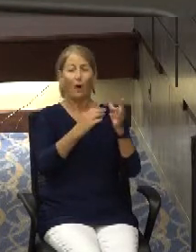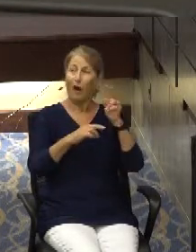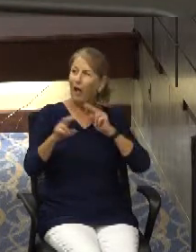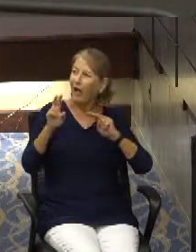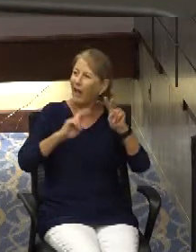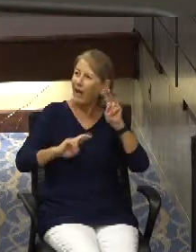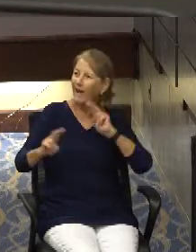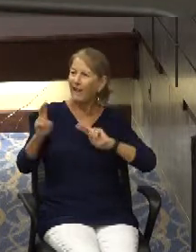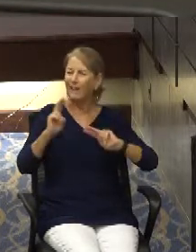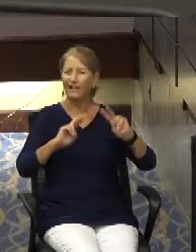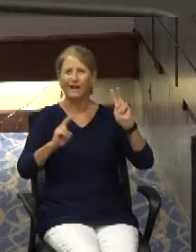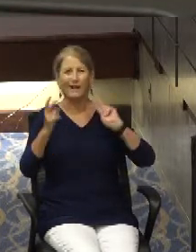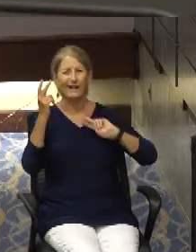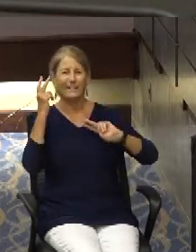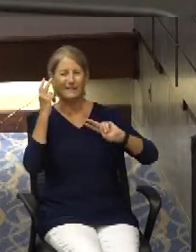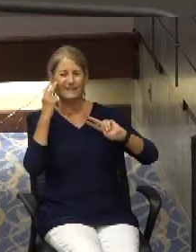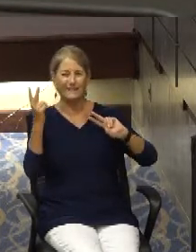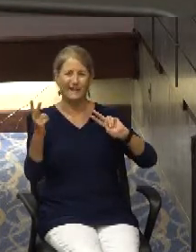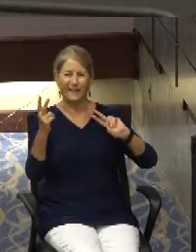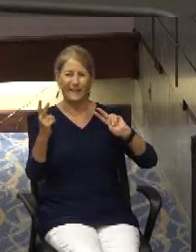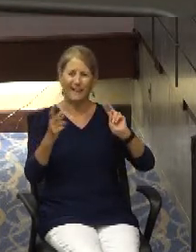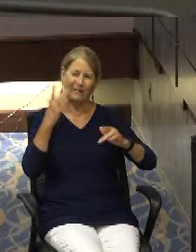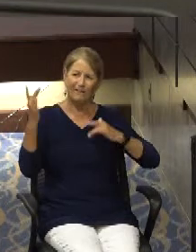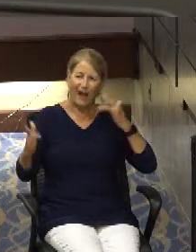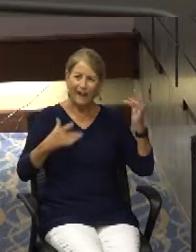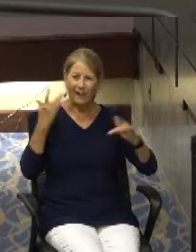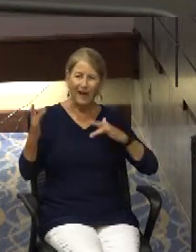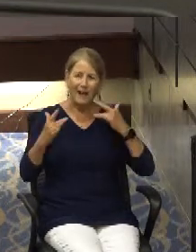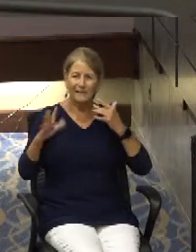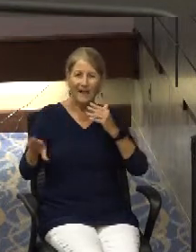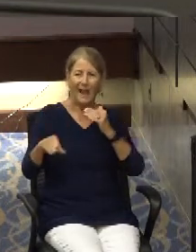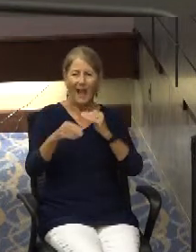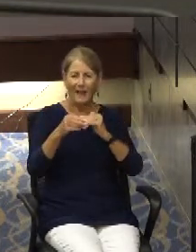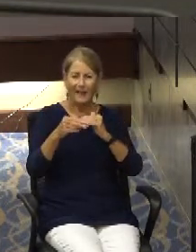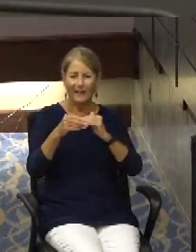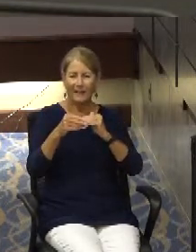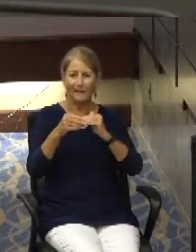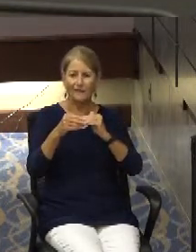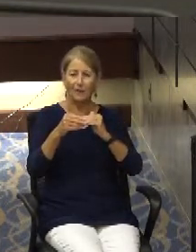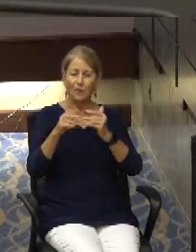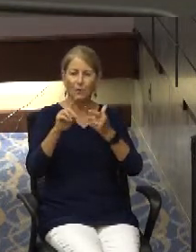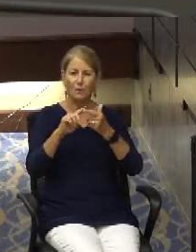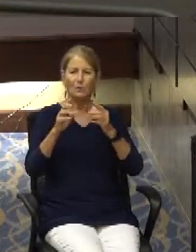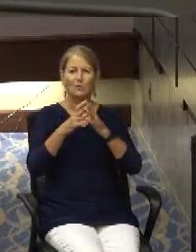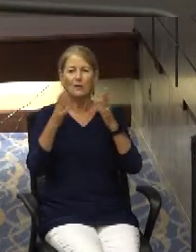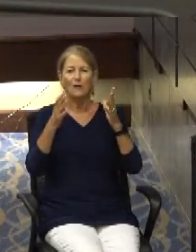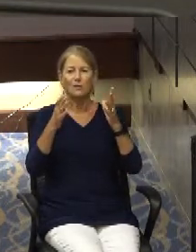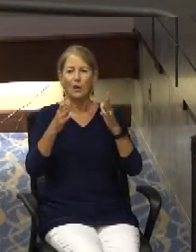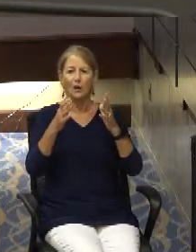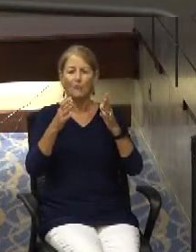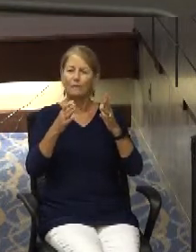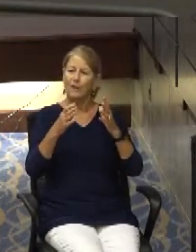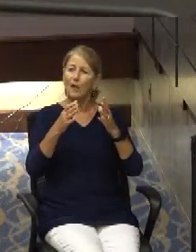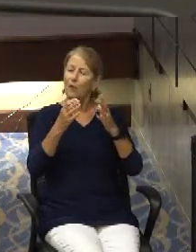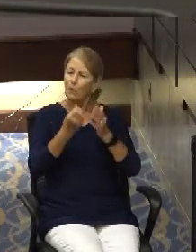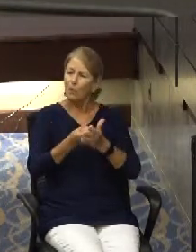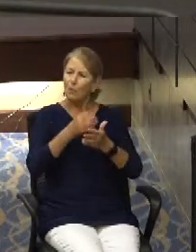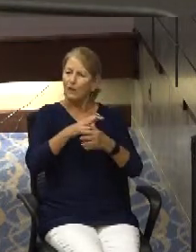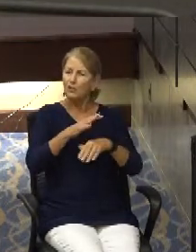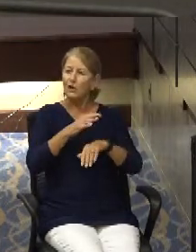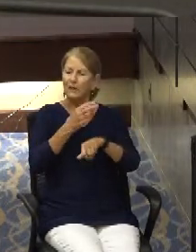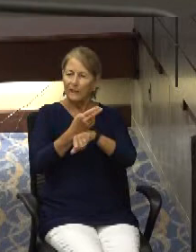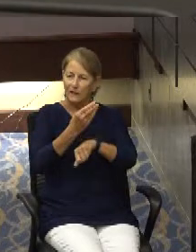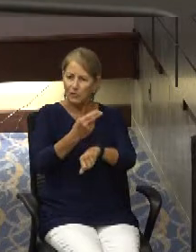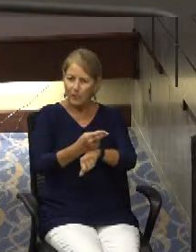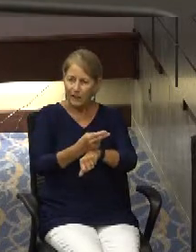long been abandoned revitalized and really add an asset to such a rich history in Sanger Heights. So I'm thrilled to see we've got